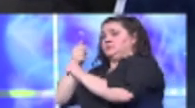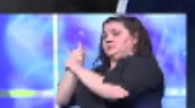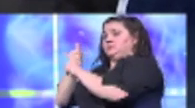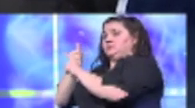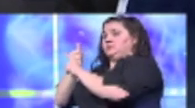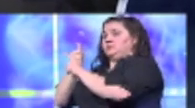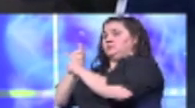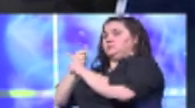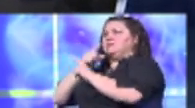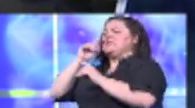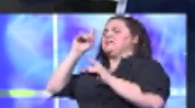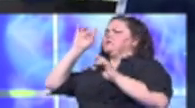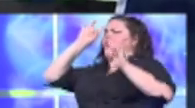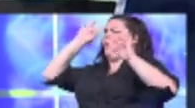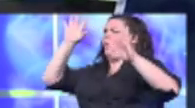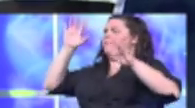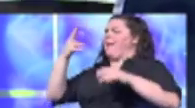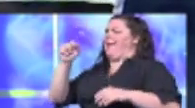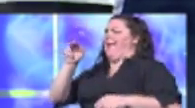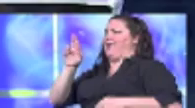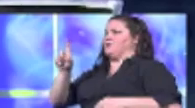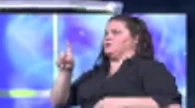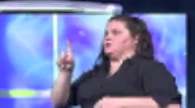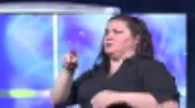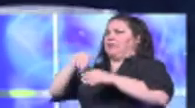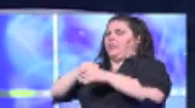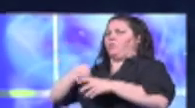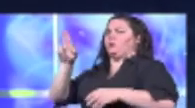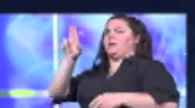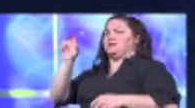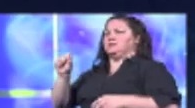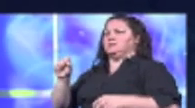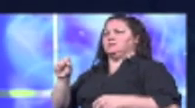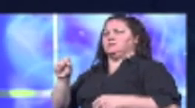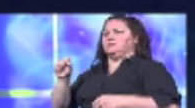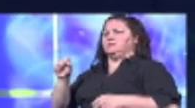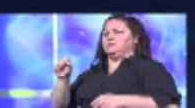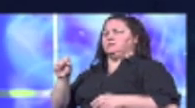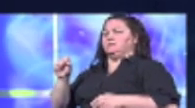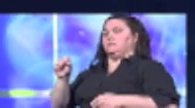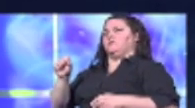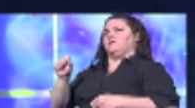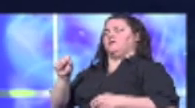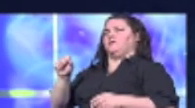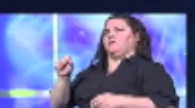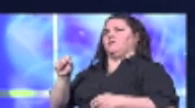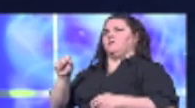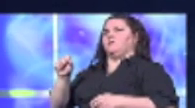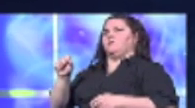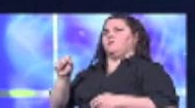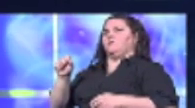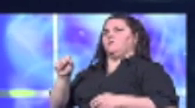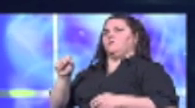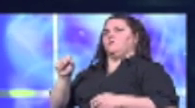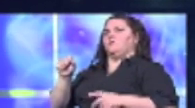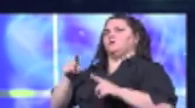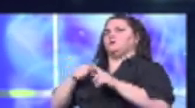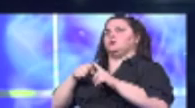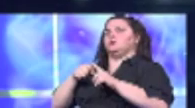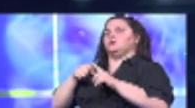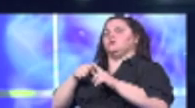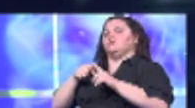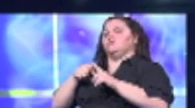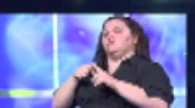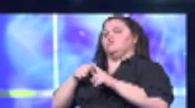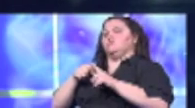is a significant hazard in the United States, or a hazard of significance in the United States to warrant